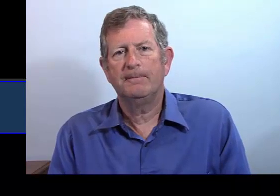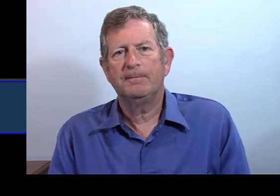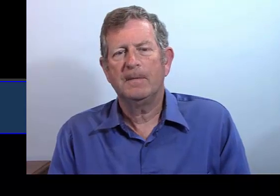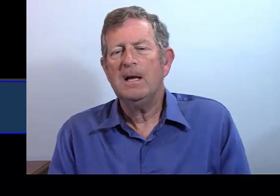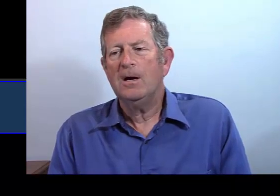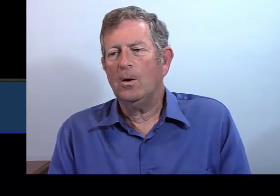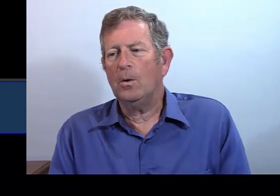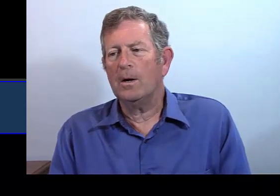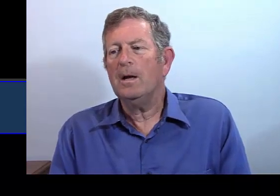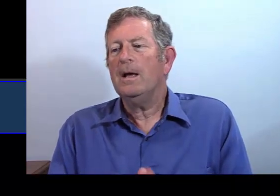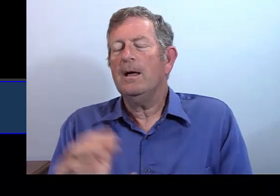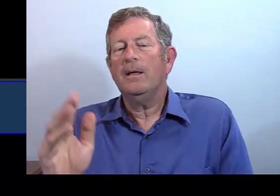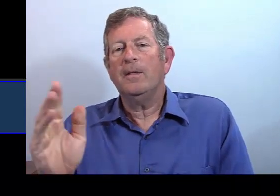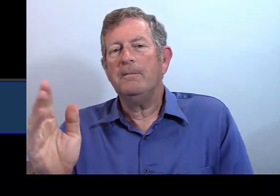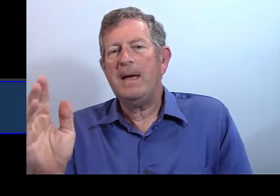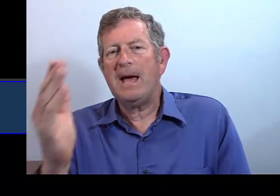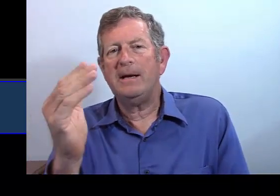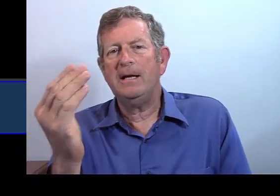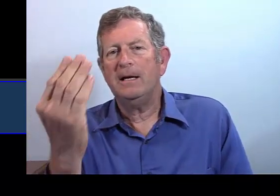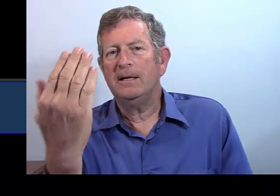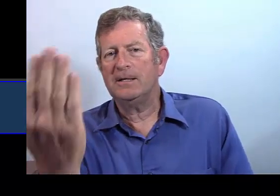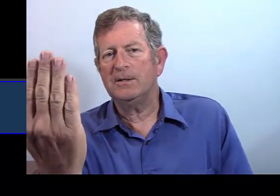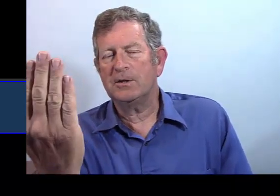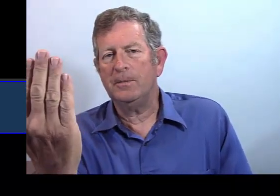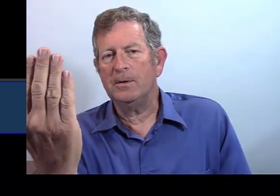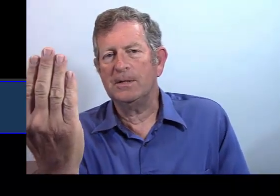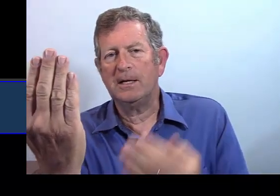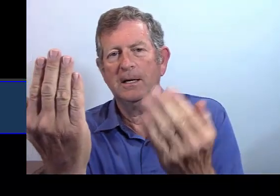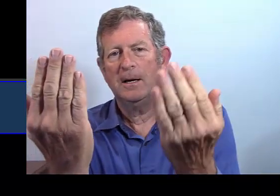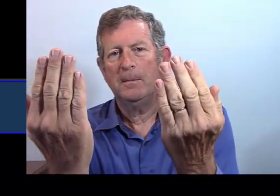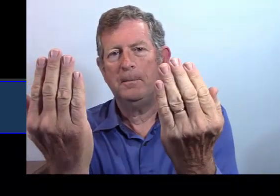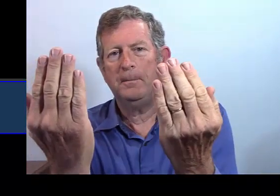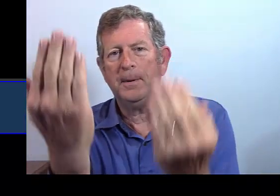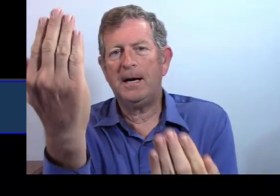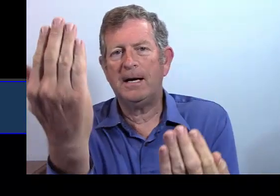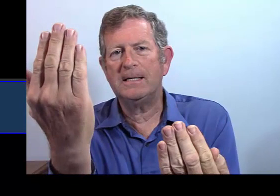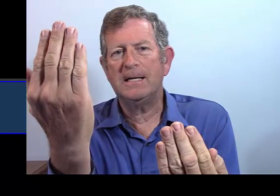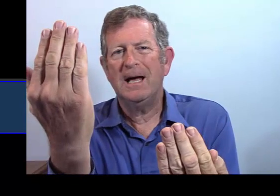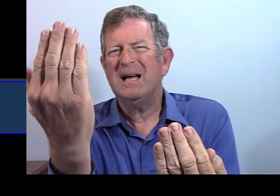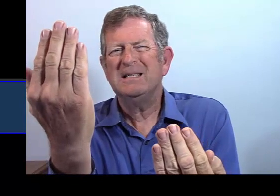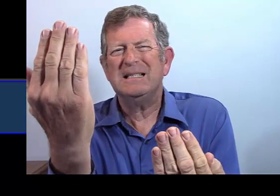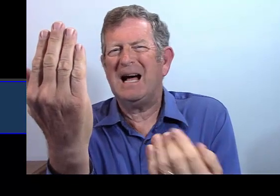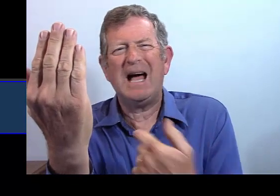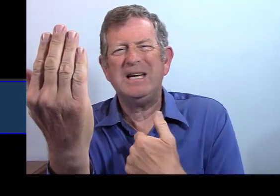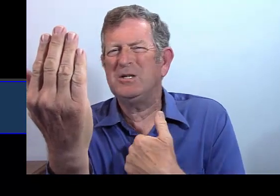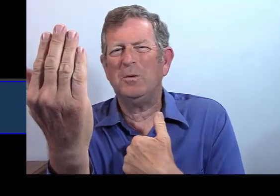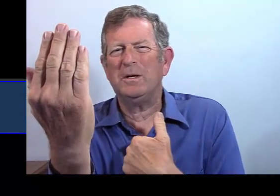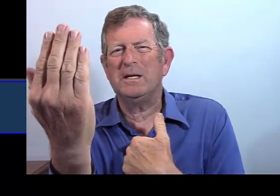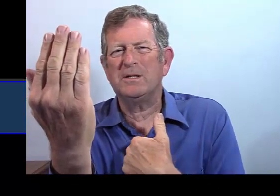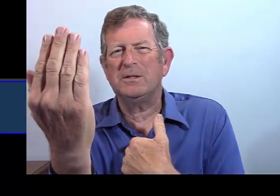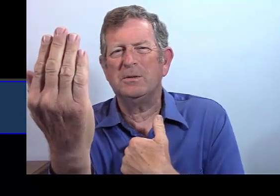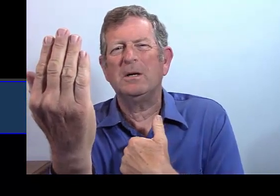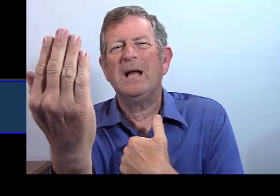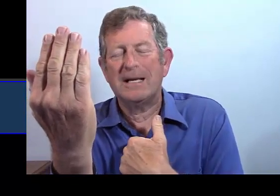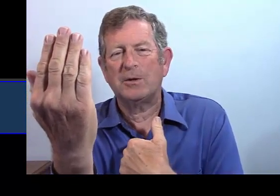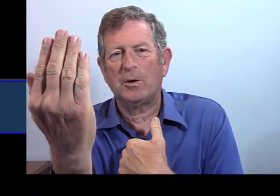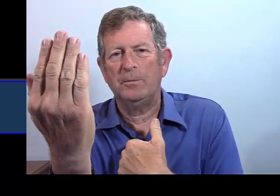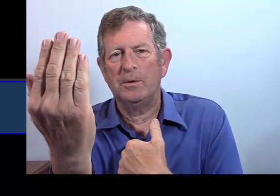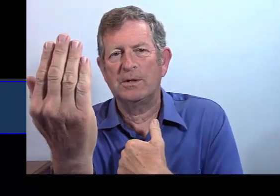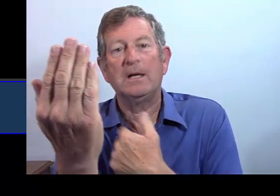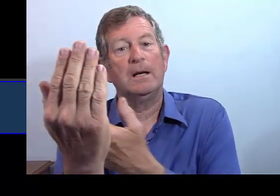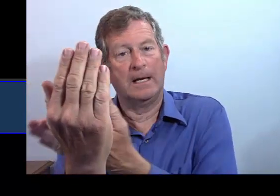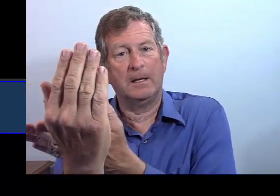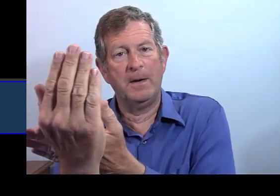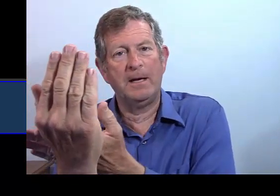students. Or the man listens to music, but I don't listen to